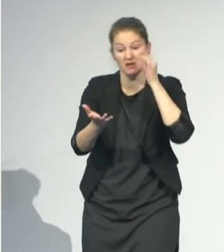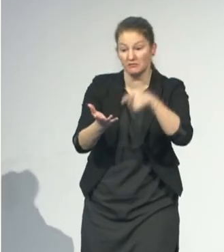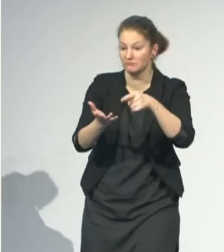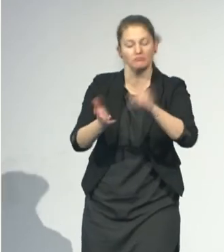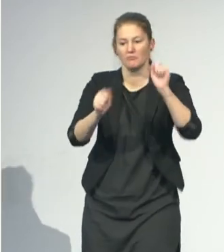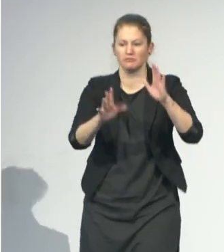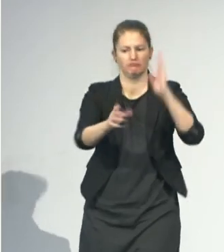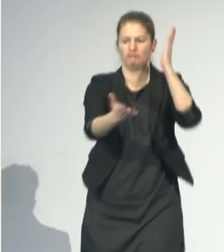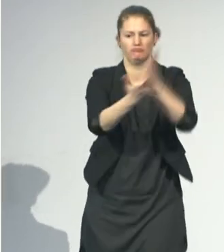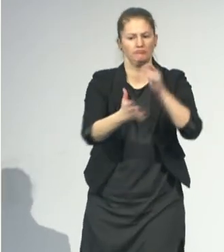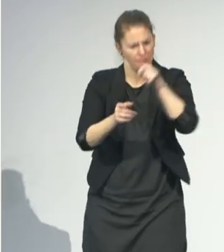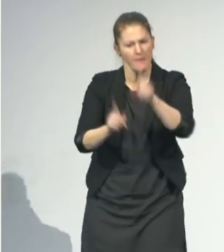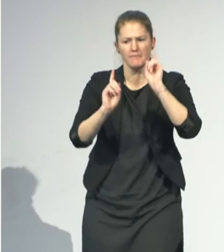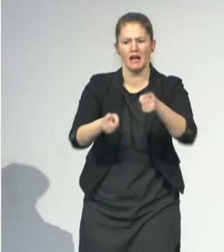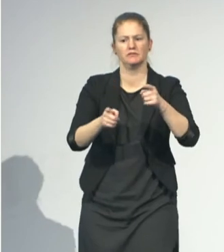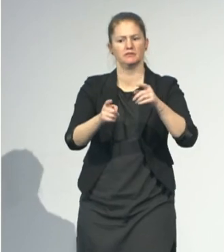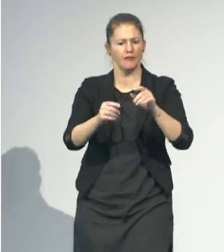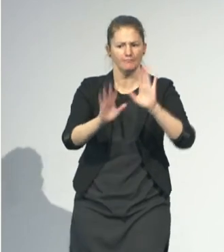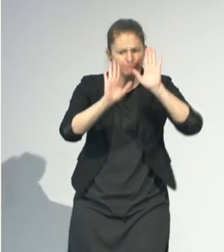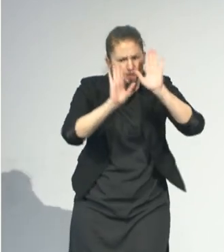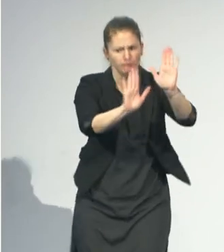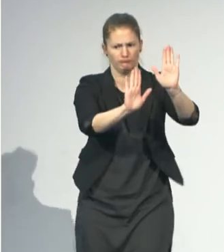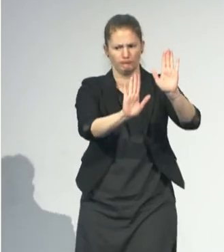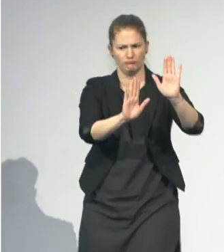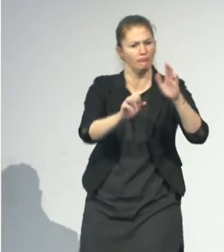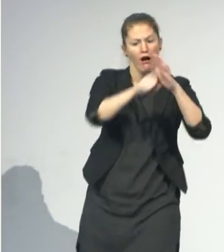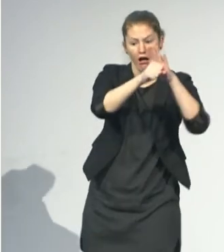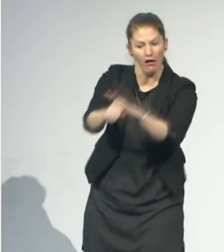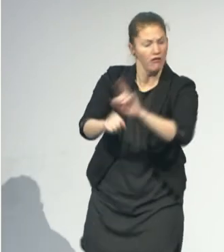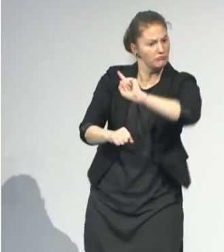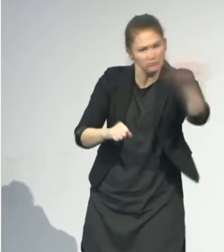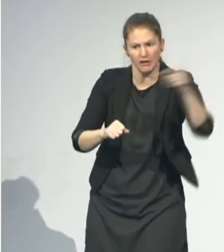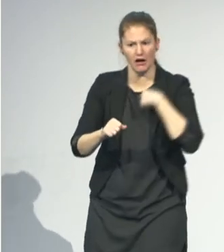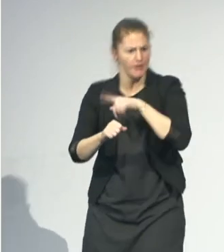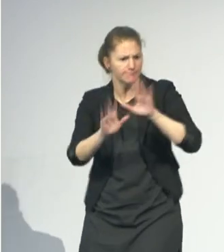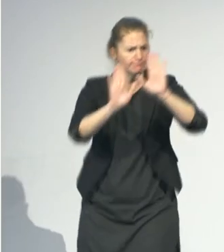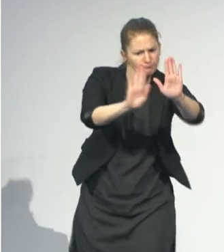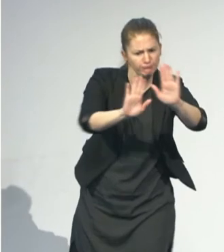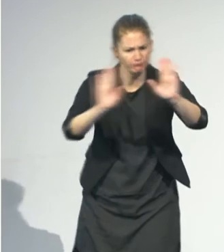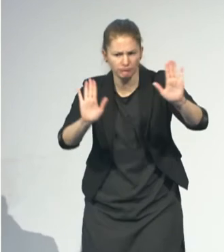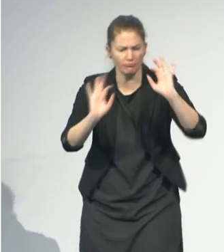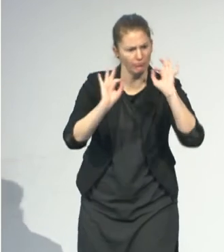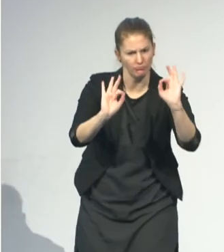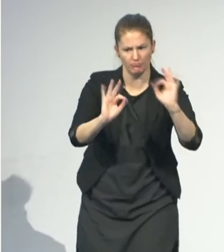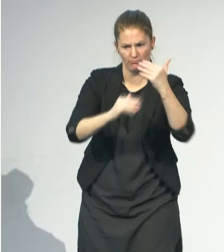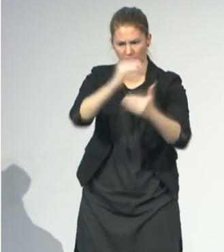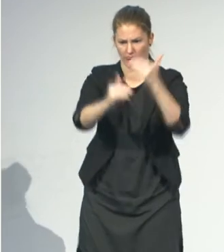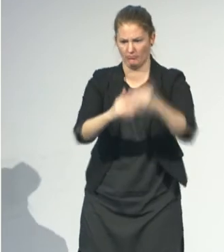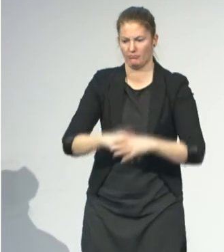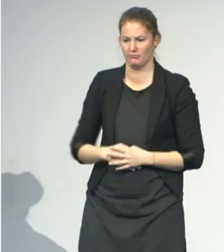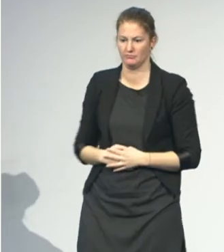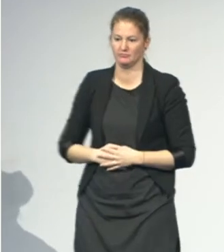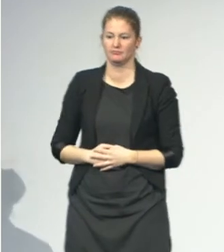Right. Thank you so much. And I'm sorry that you had to pare down the ones you told us, but they were absolutely great.